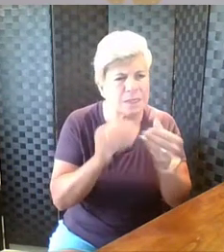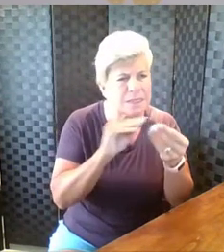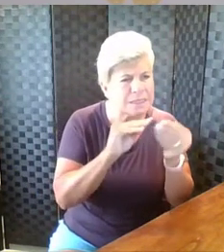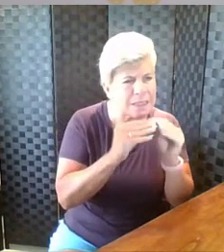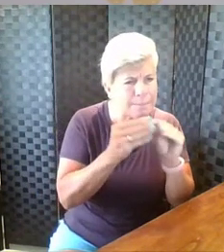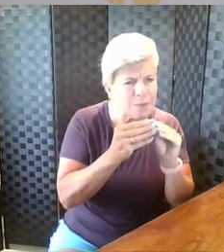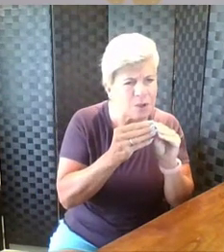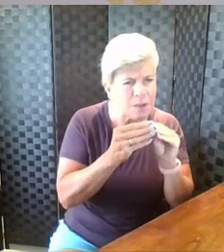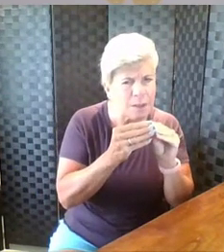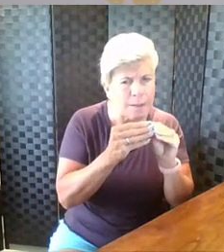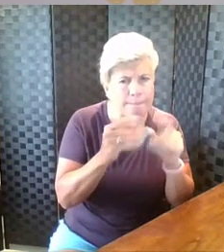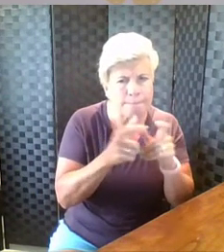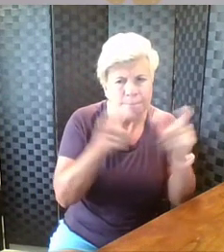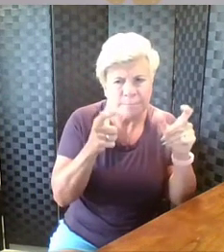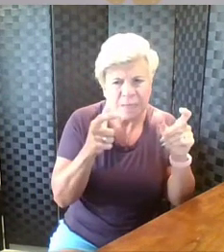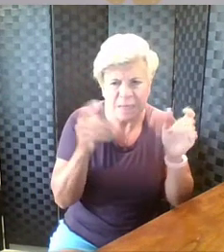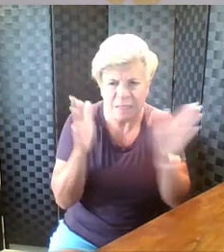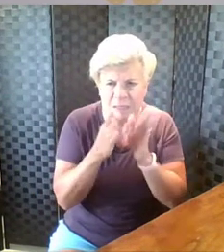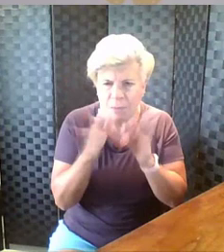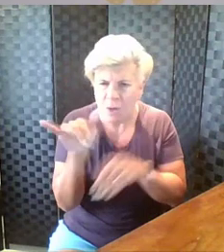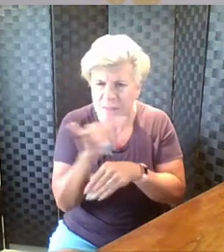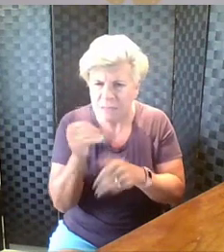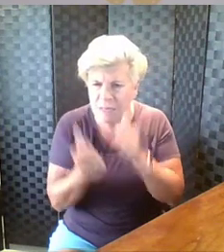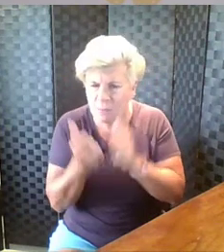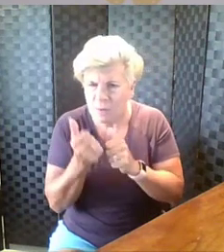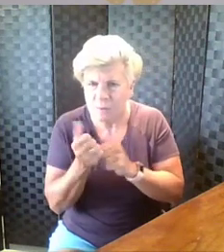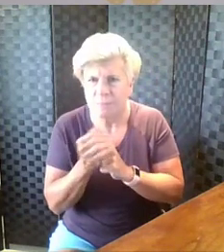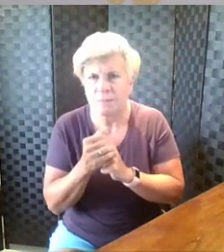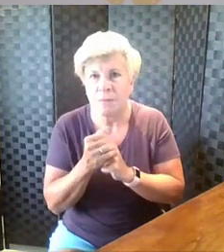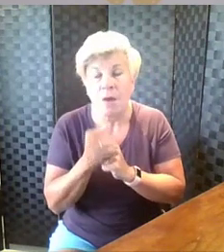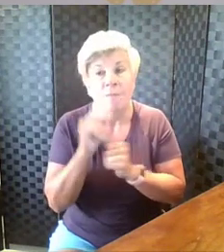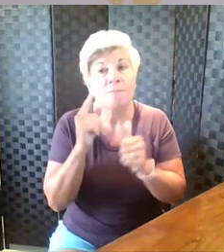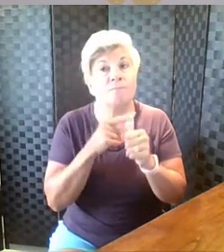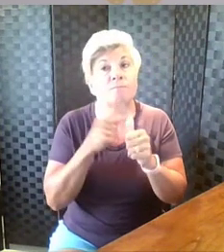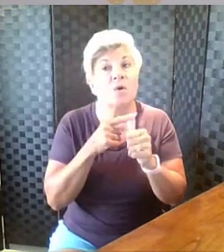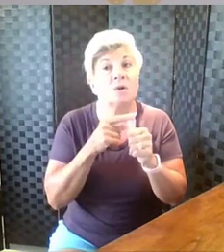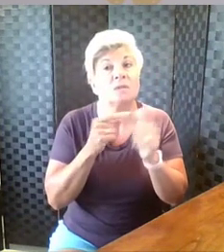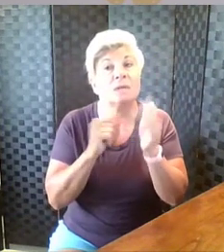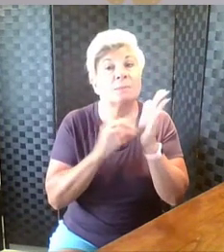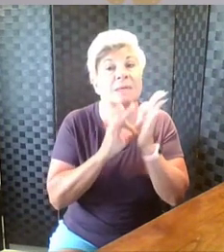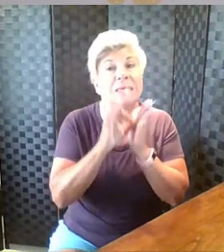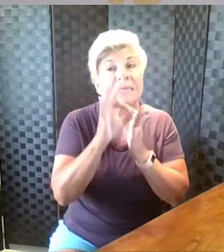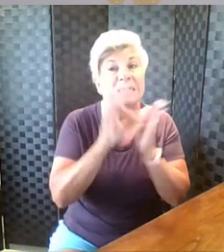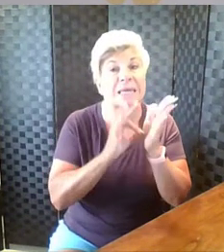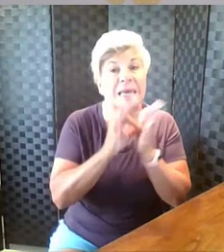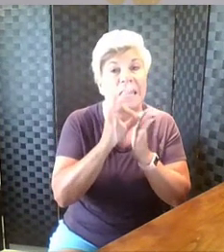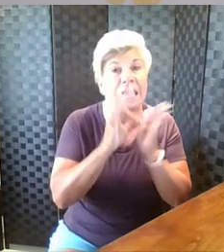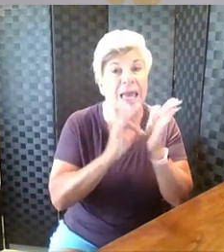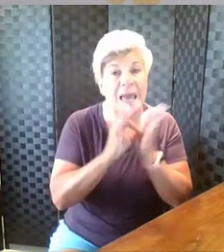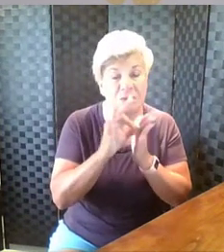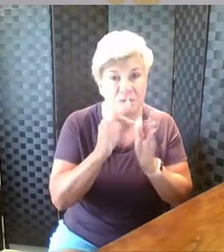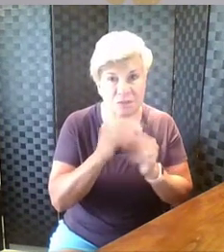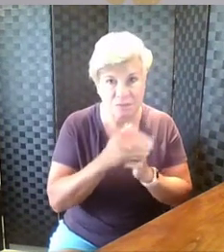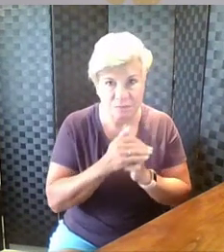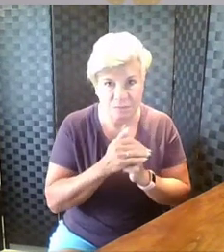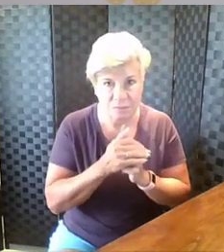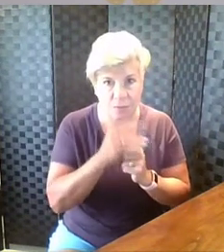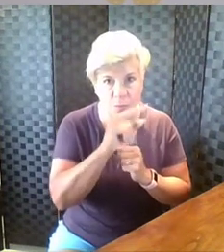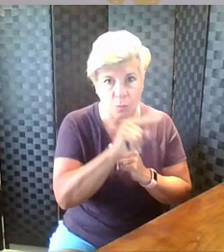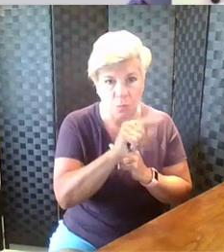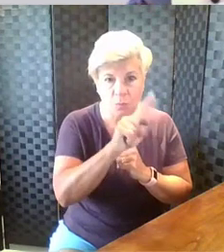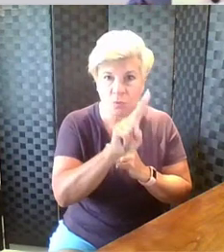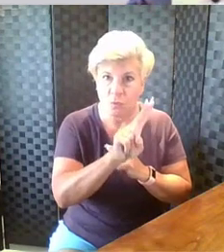and we're actually going to try both. So let's start with the first strategy, which is counting. So I'll point to the bears and you count with me.